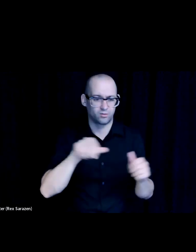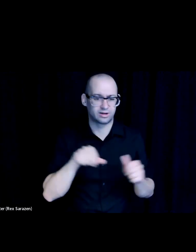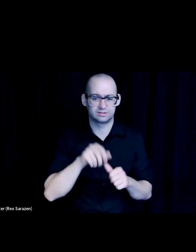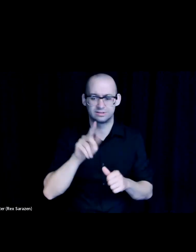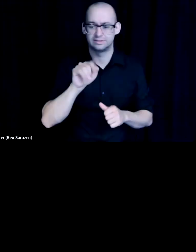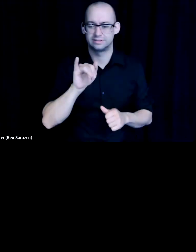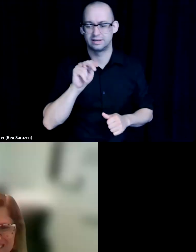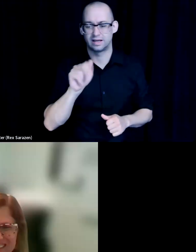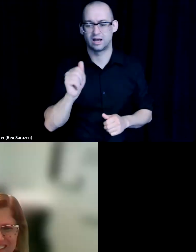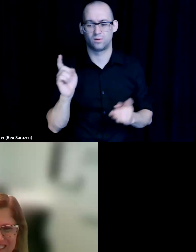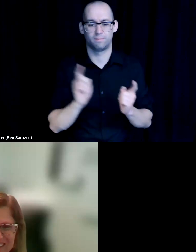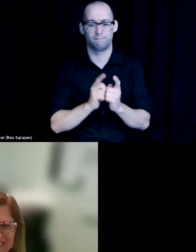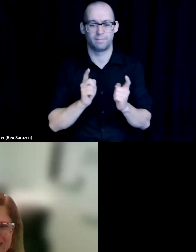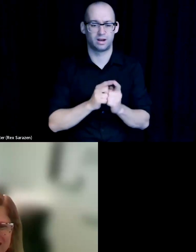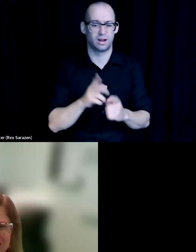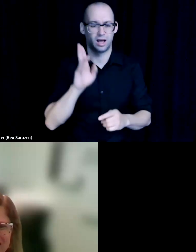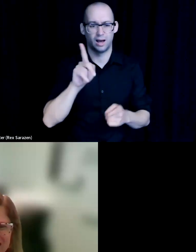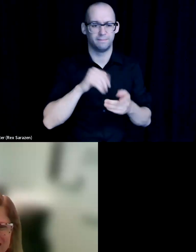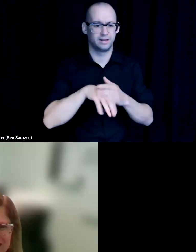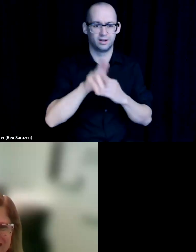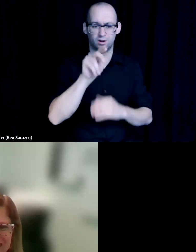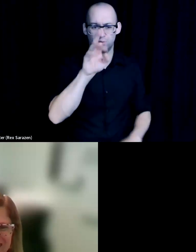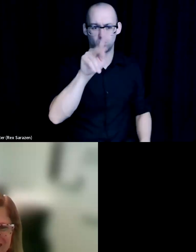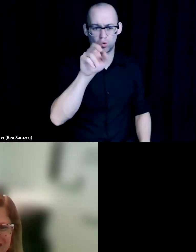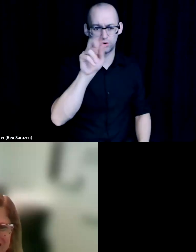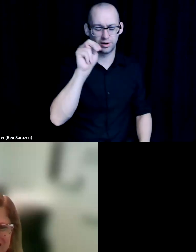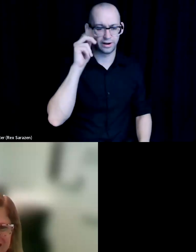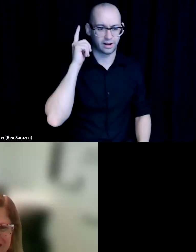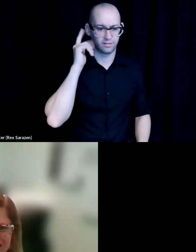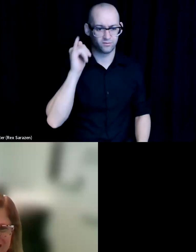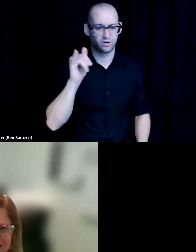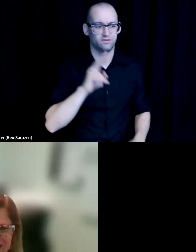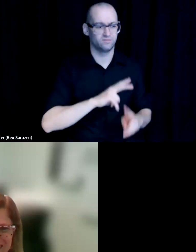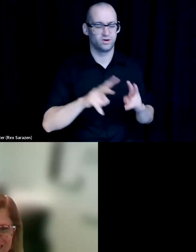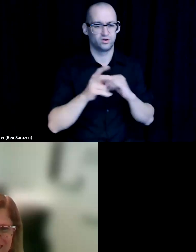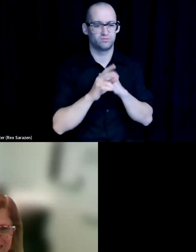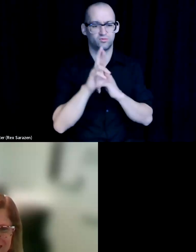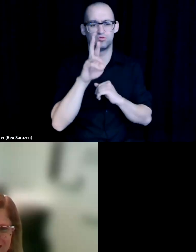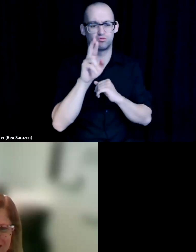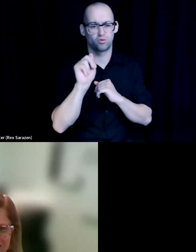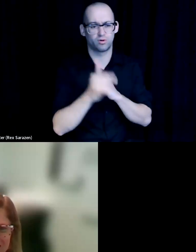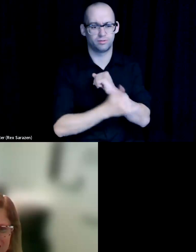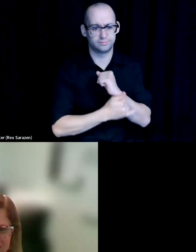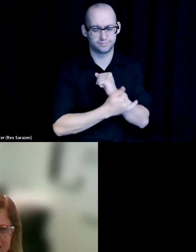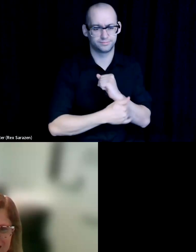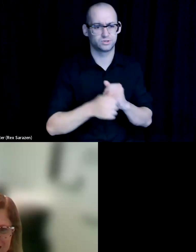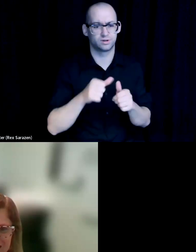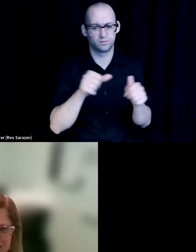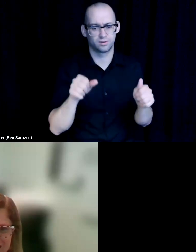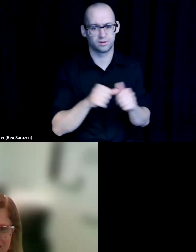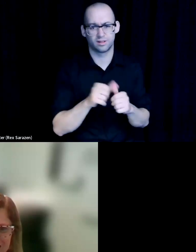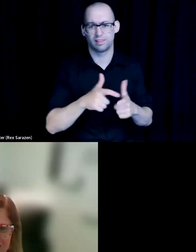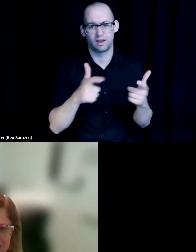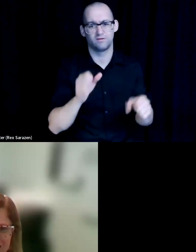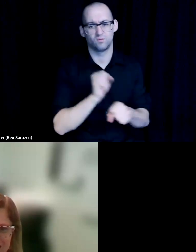met up in Northern California, a very rural area, but so much work has been done. The challenges